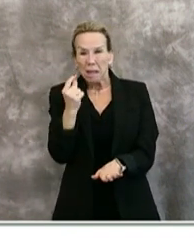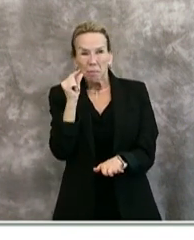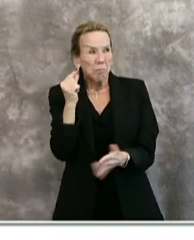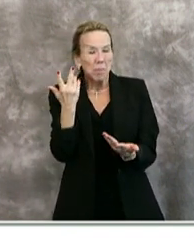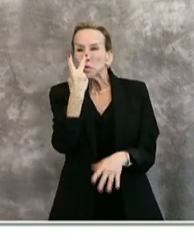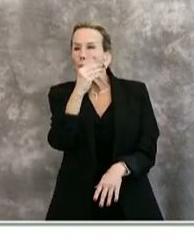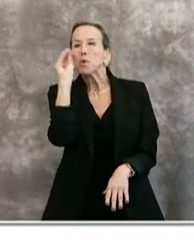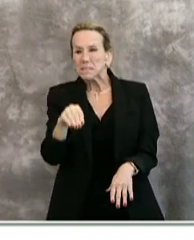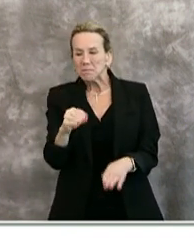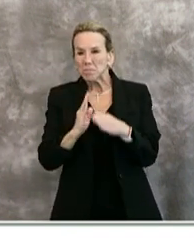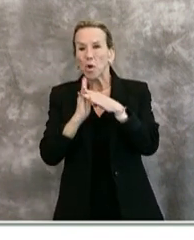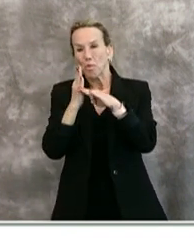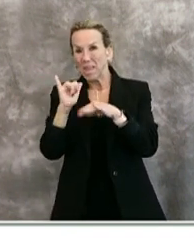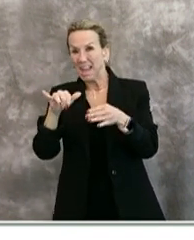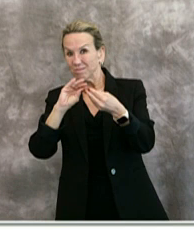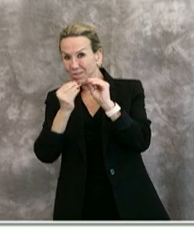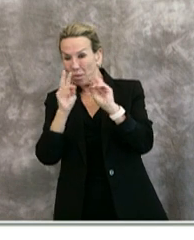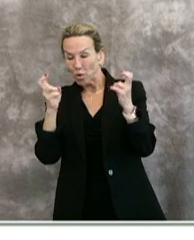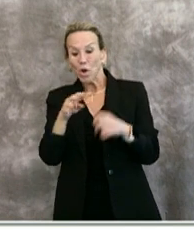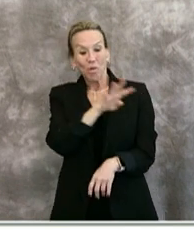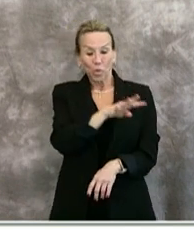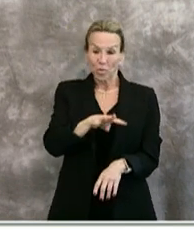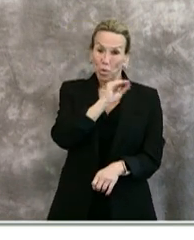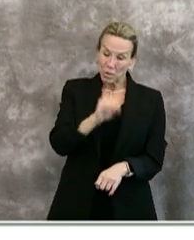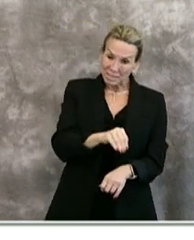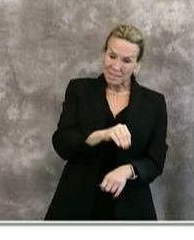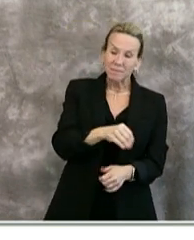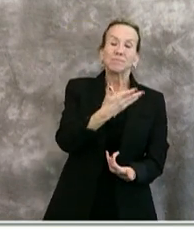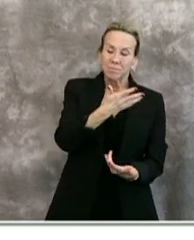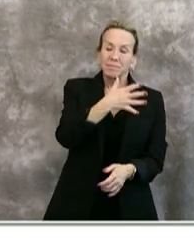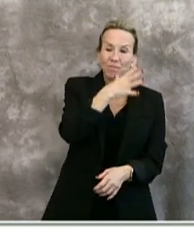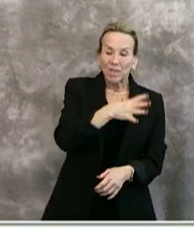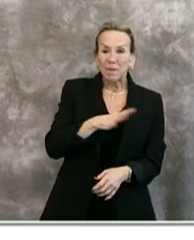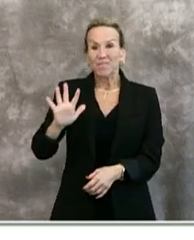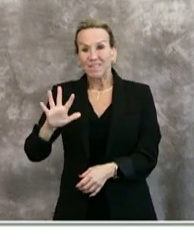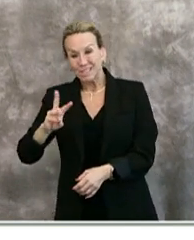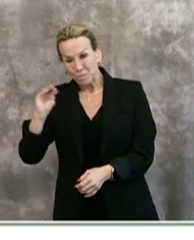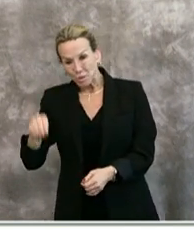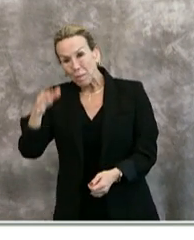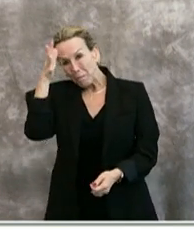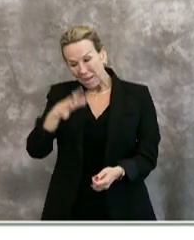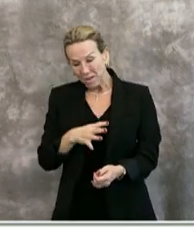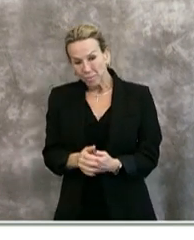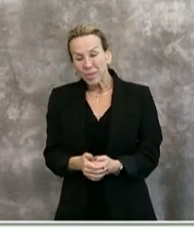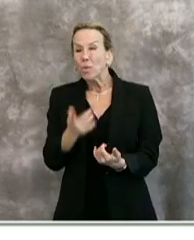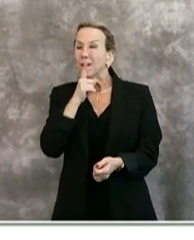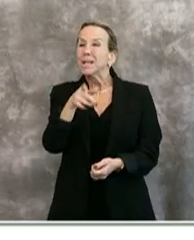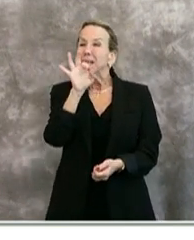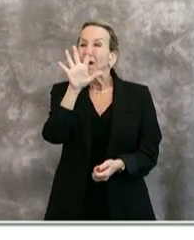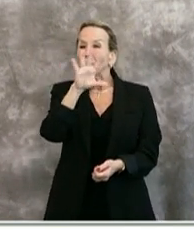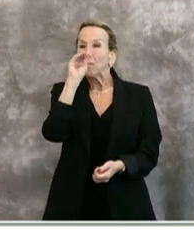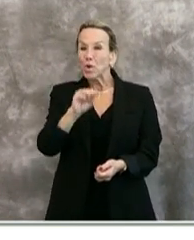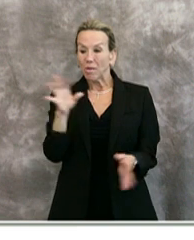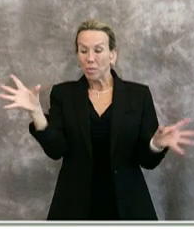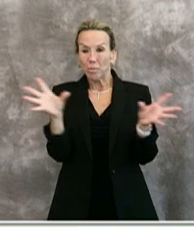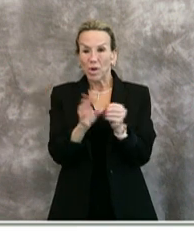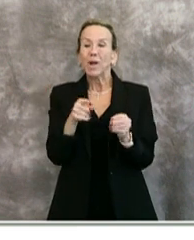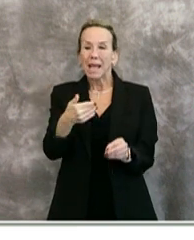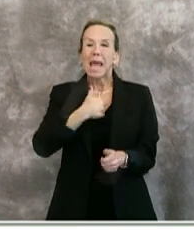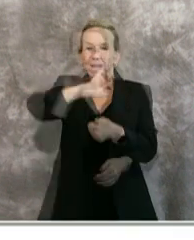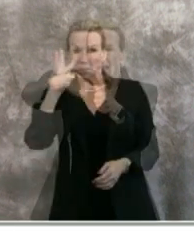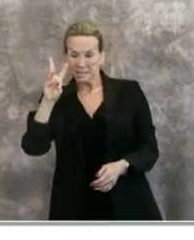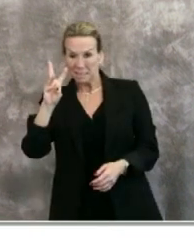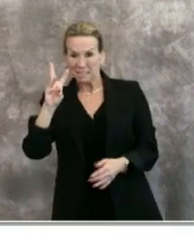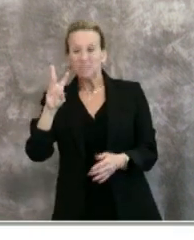19 did not. Regarding deaths, and as always, our sincerest condolences and total deaths go out to the family